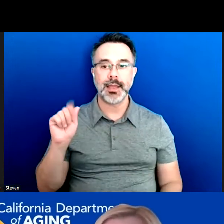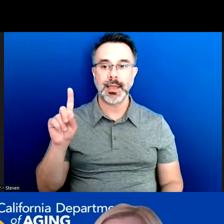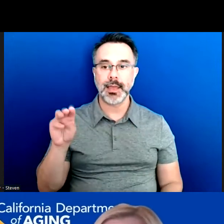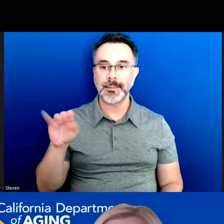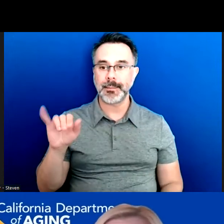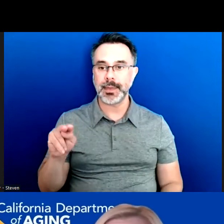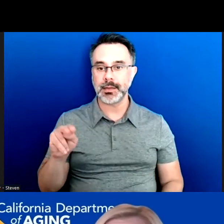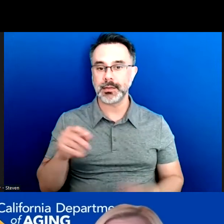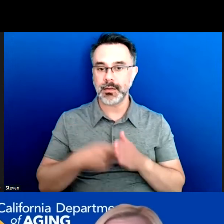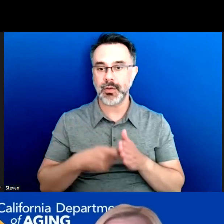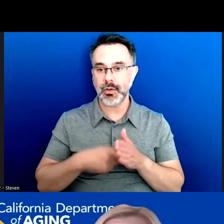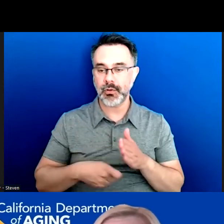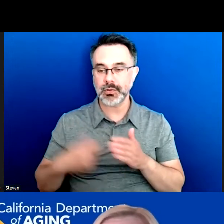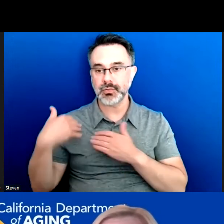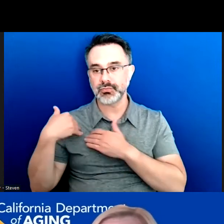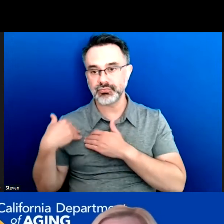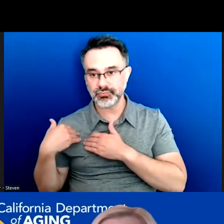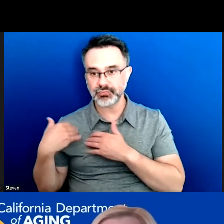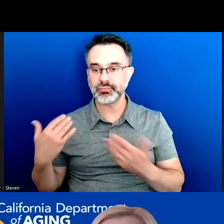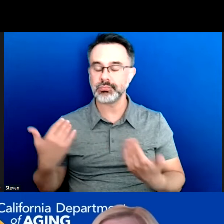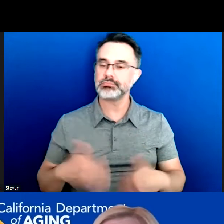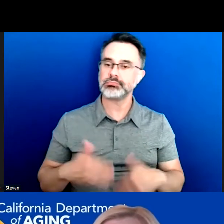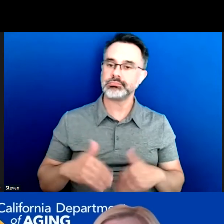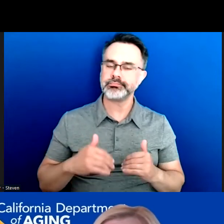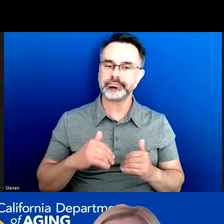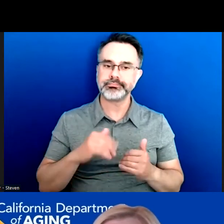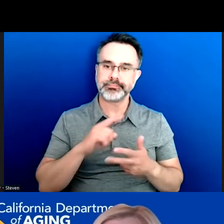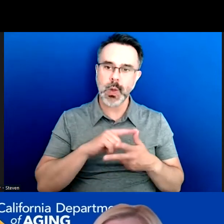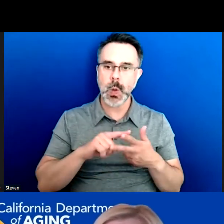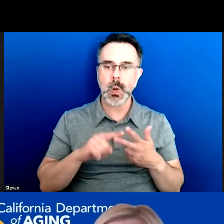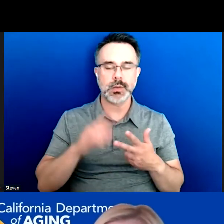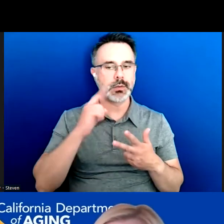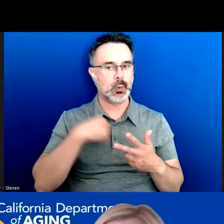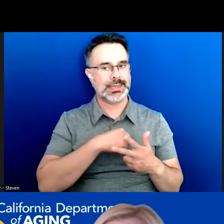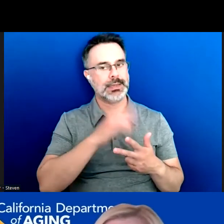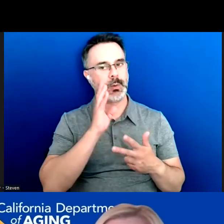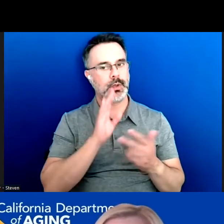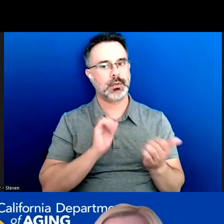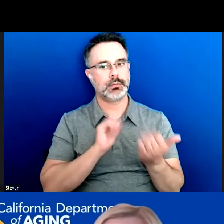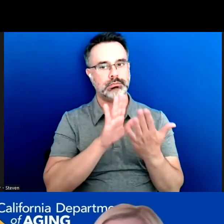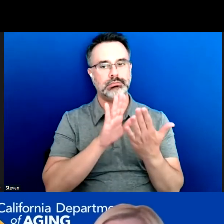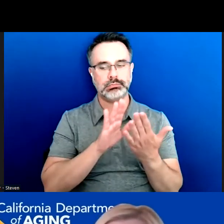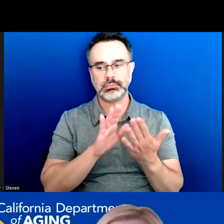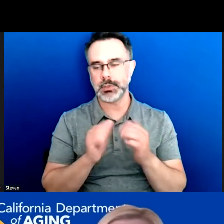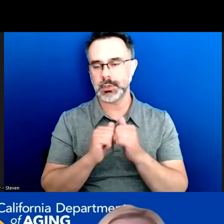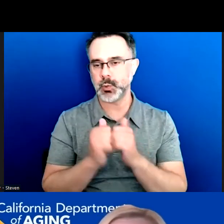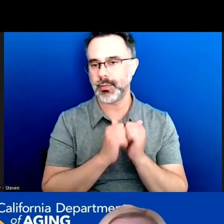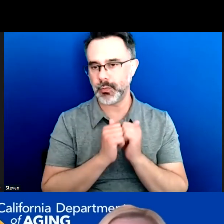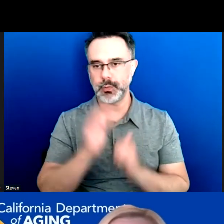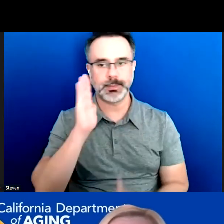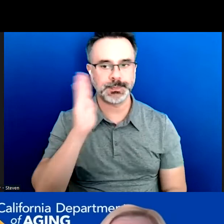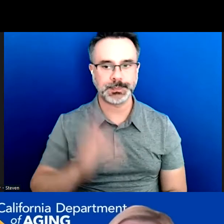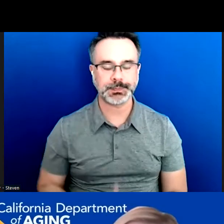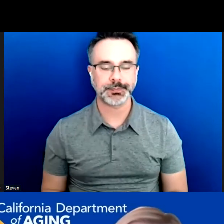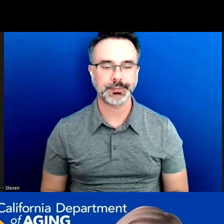and administrative burden. So these are areas that we will be tackling with you together.